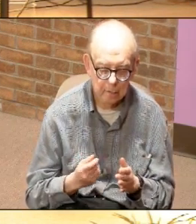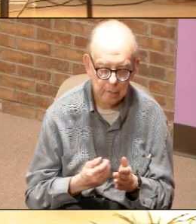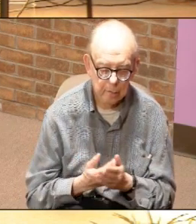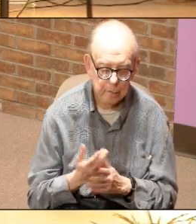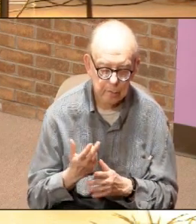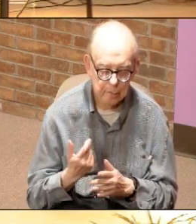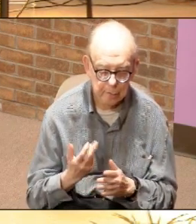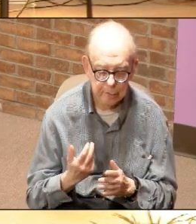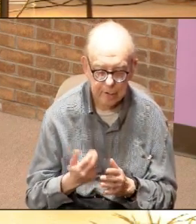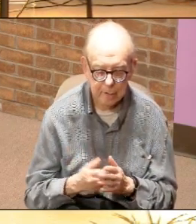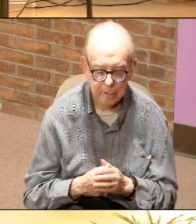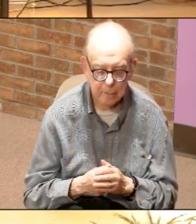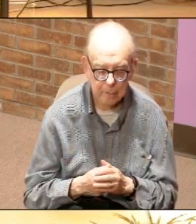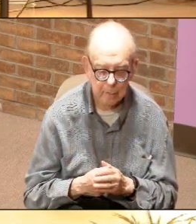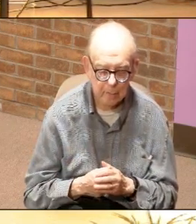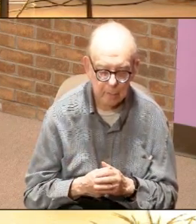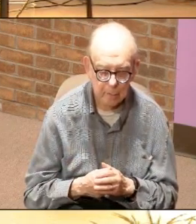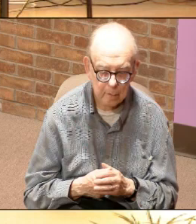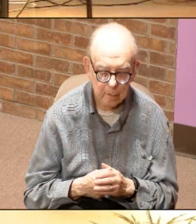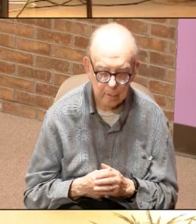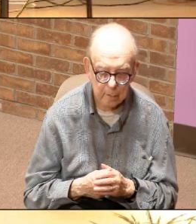13.